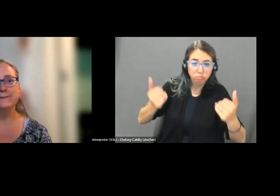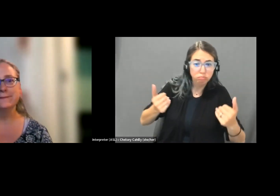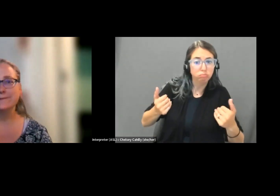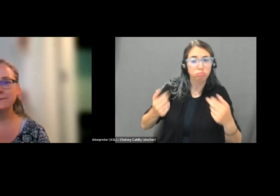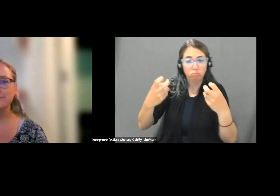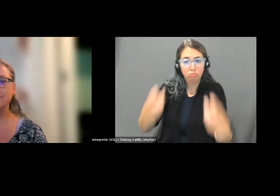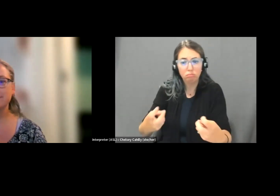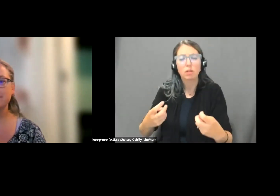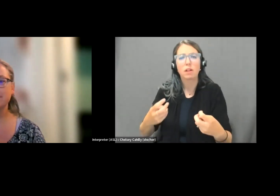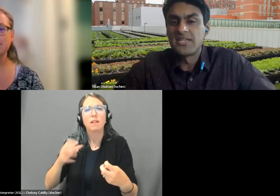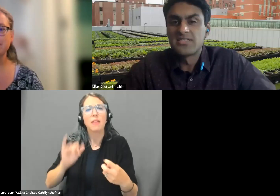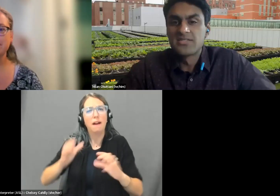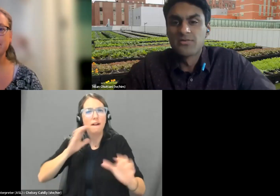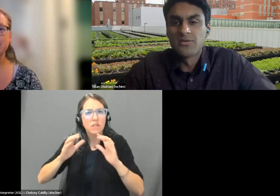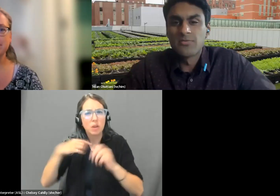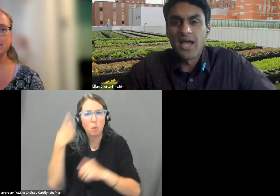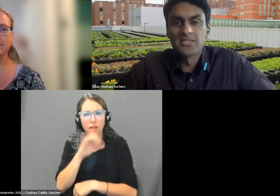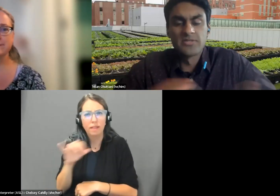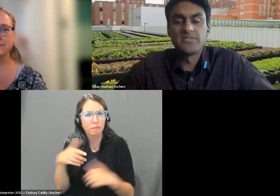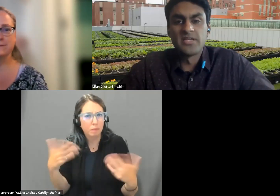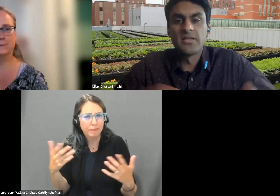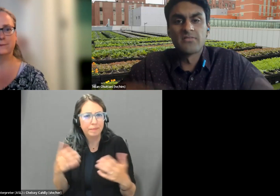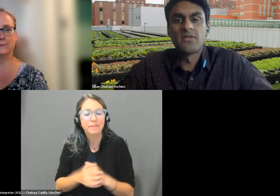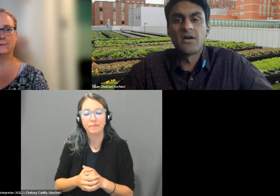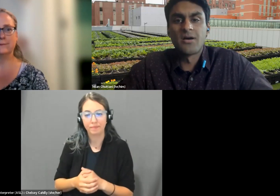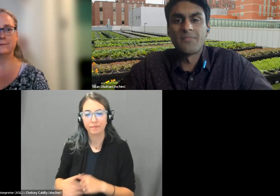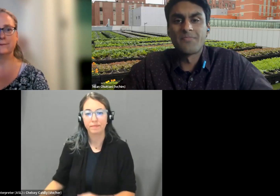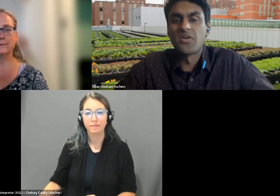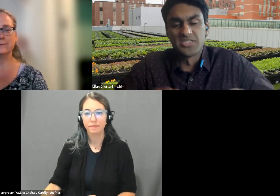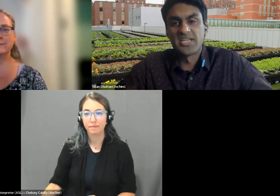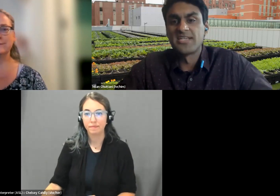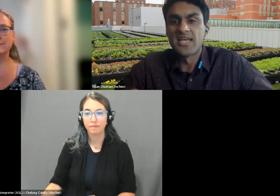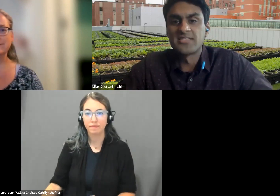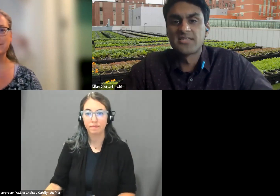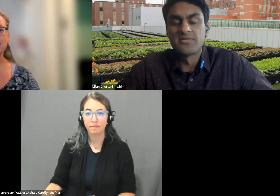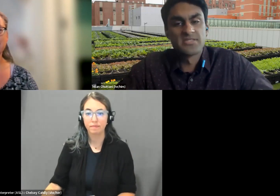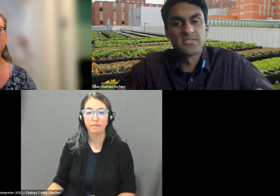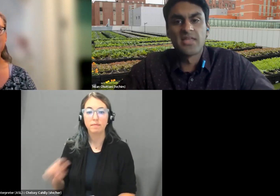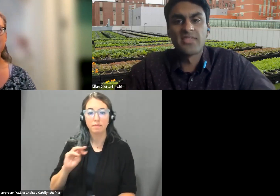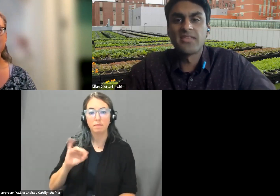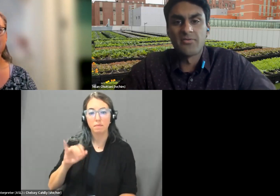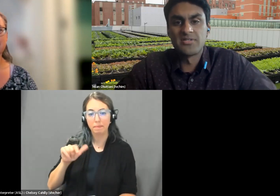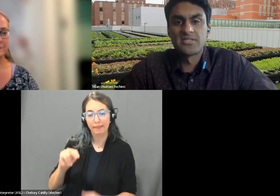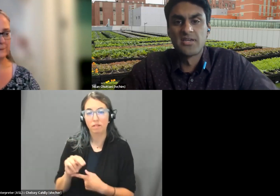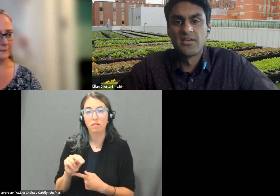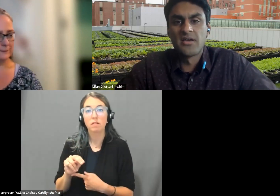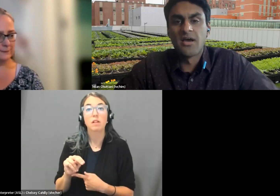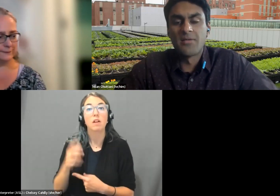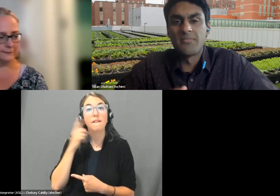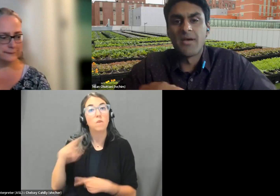So for our housing data tool, we actually were using larger data sets. There was nothing that